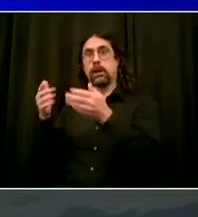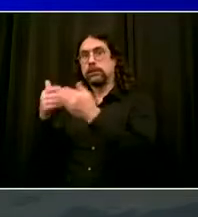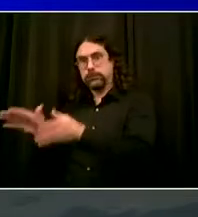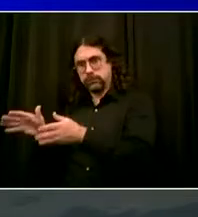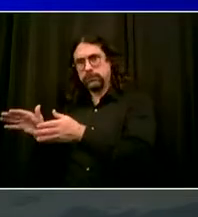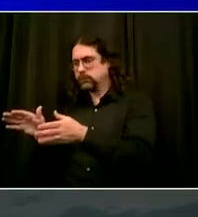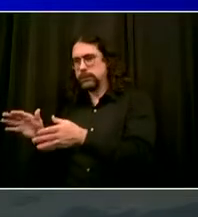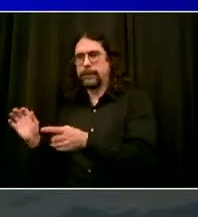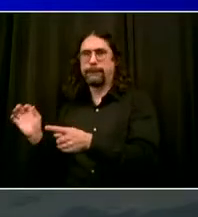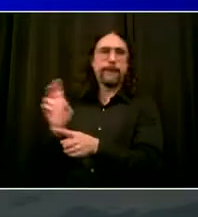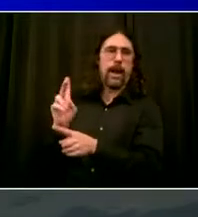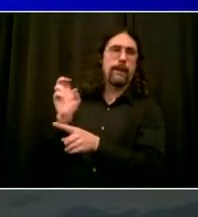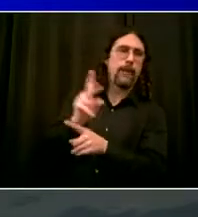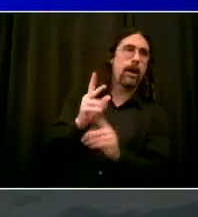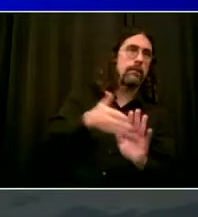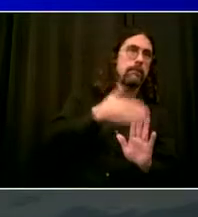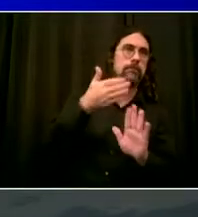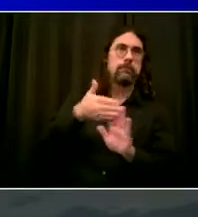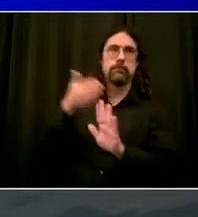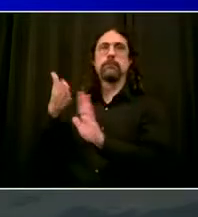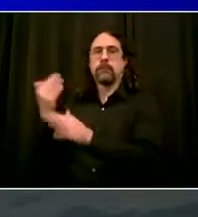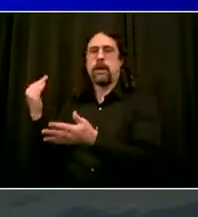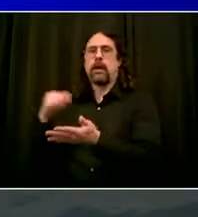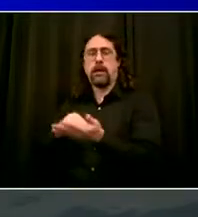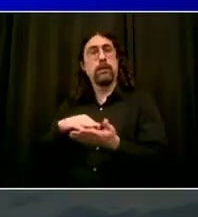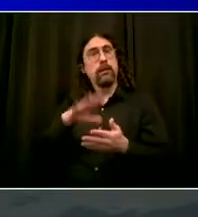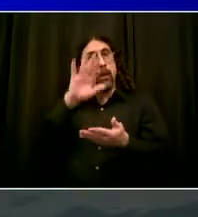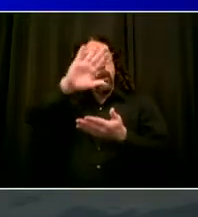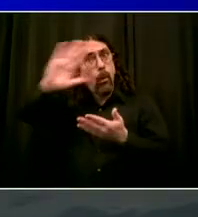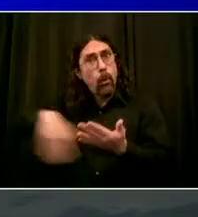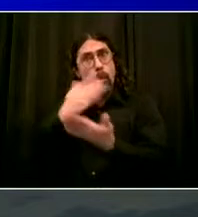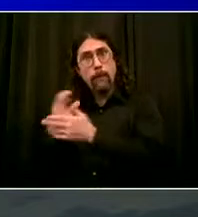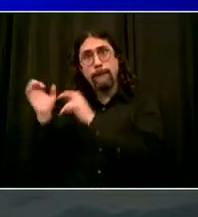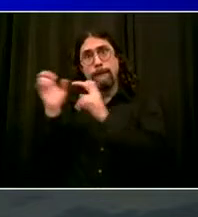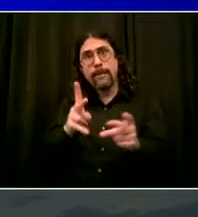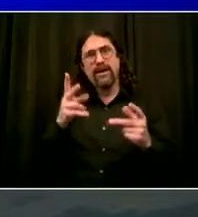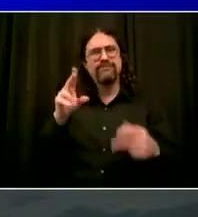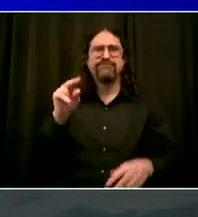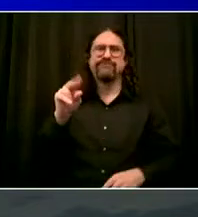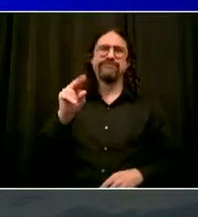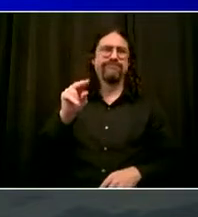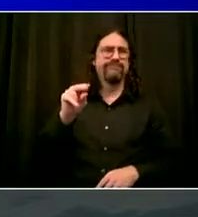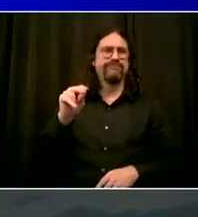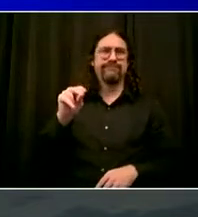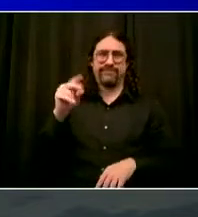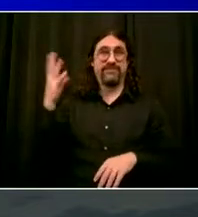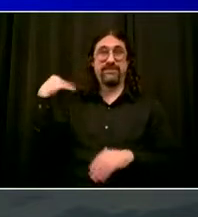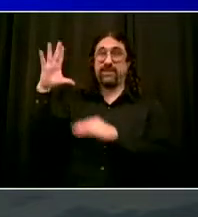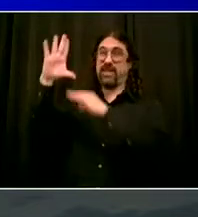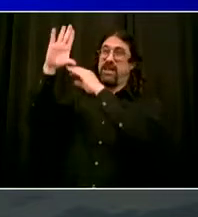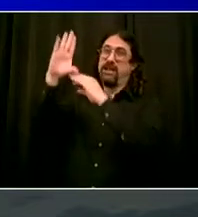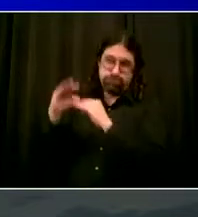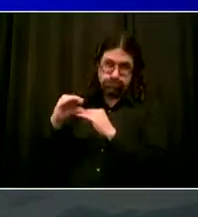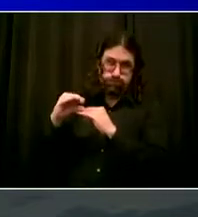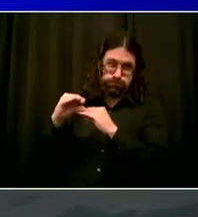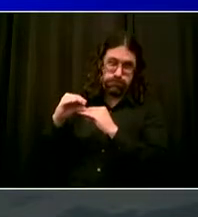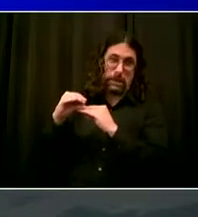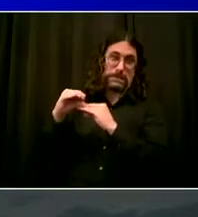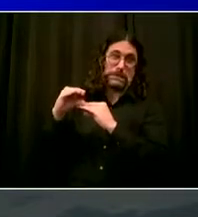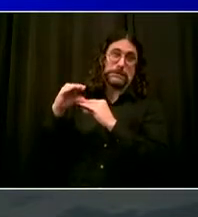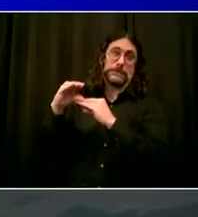so important that this City's ability to rebound is already in evidence now unemployment is still way too high